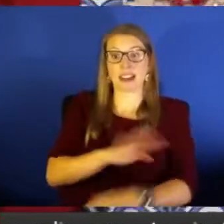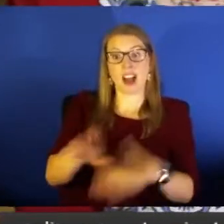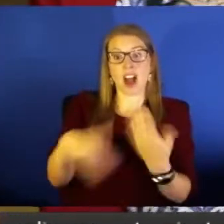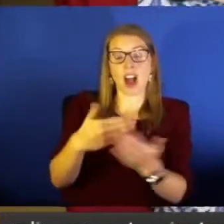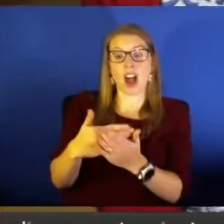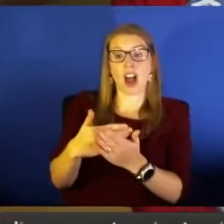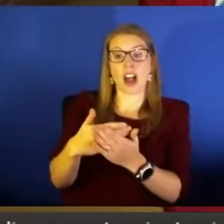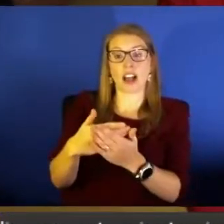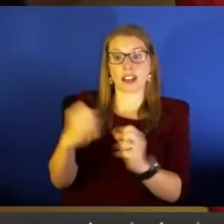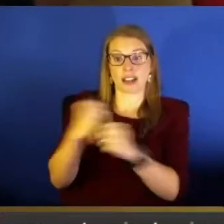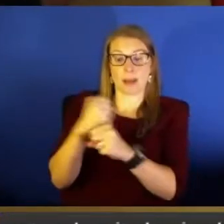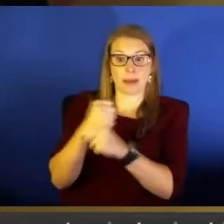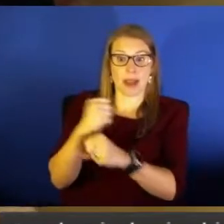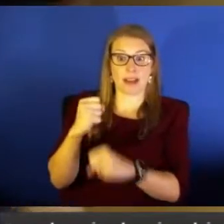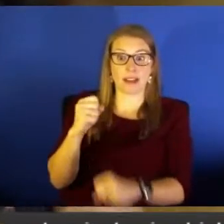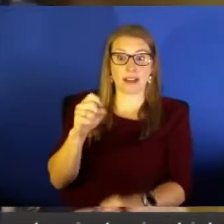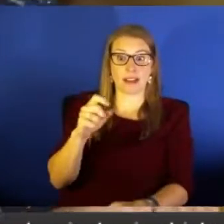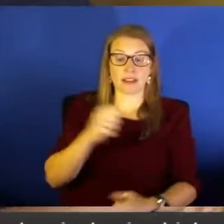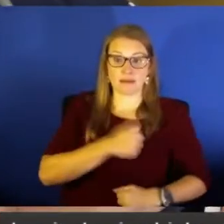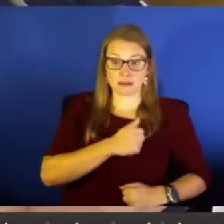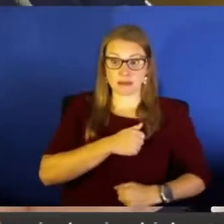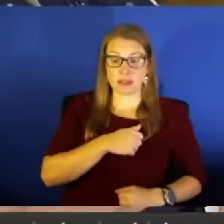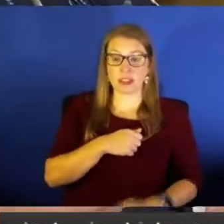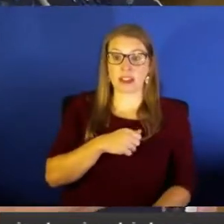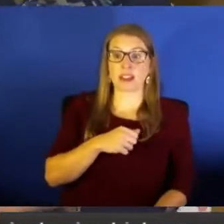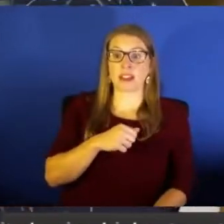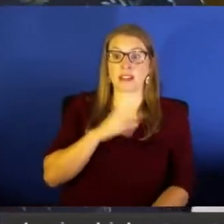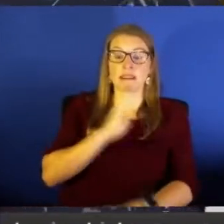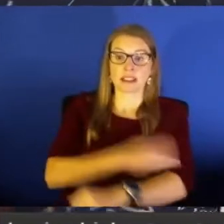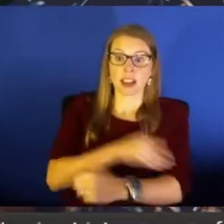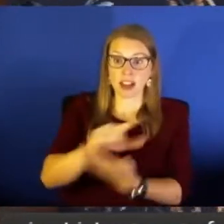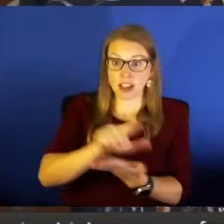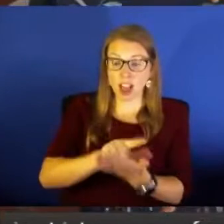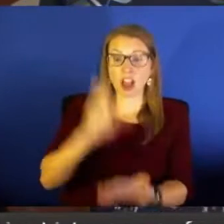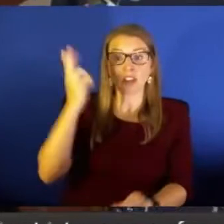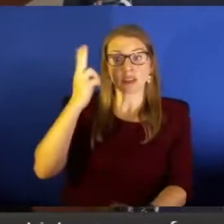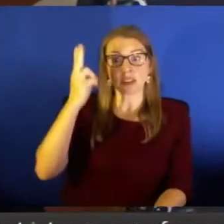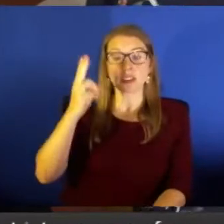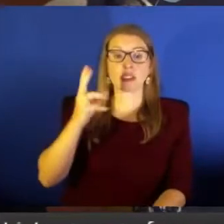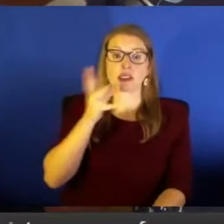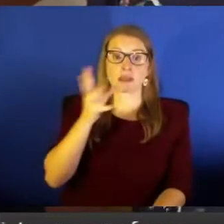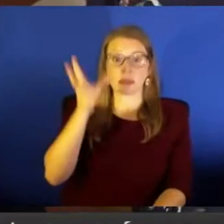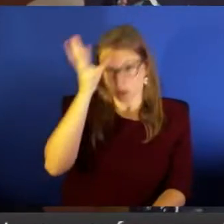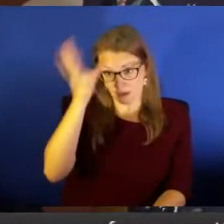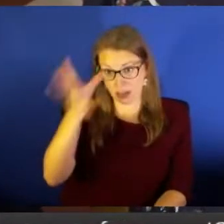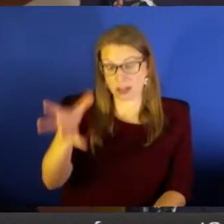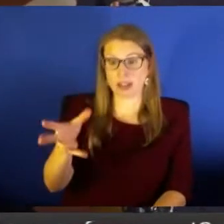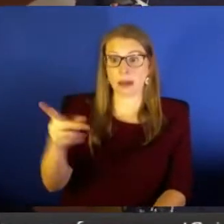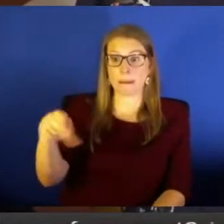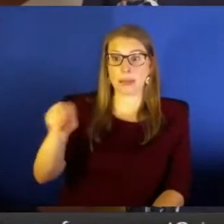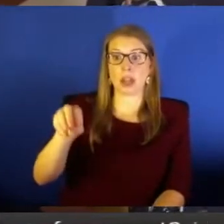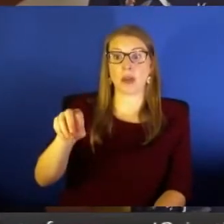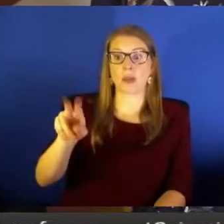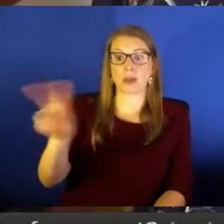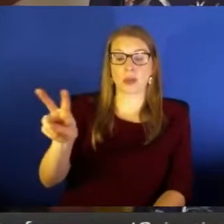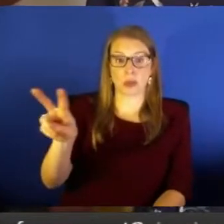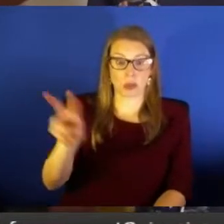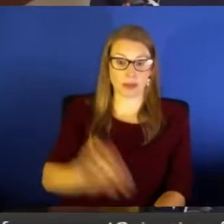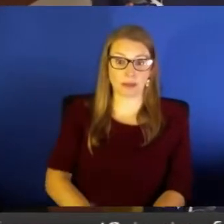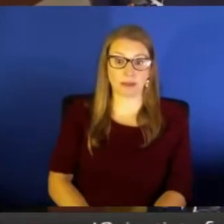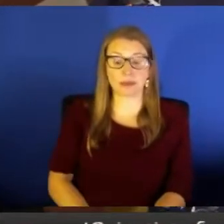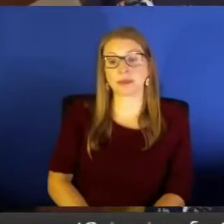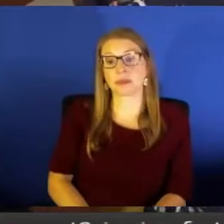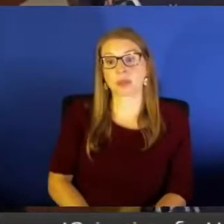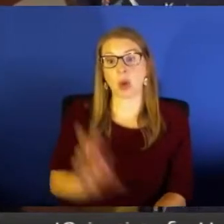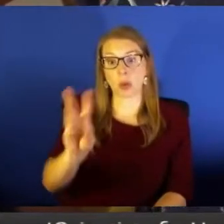My son-in-law, my father, my uncles. One of my uncles was a POW in World War II, so kind of honoring them. What is it like to have